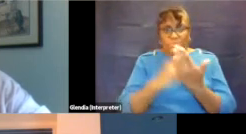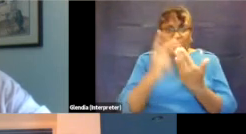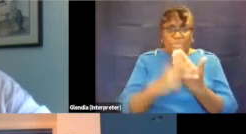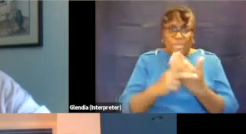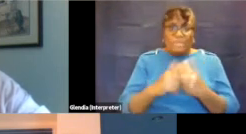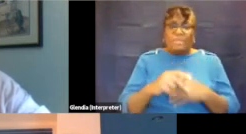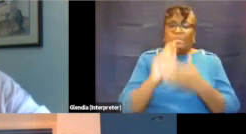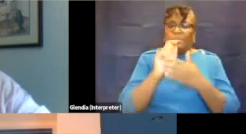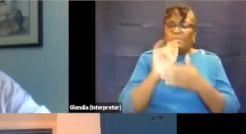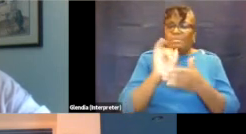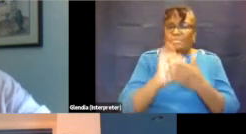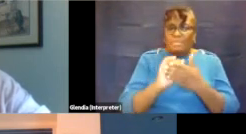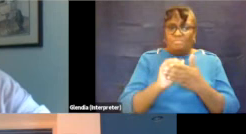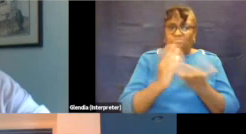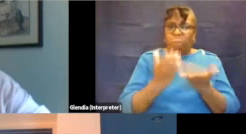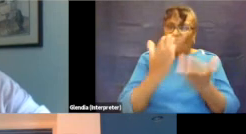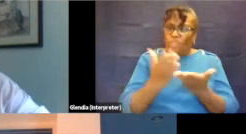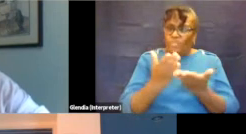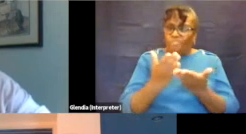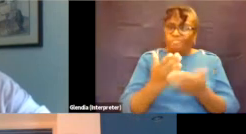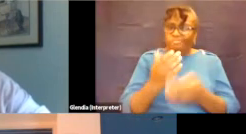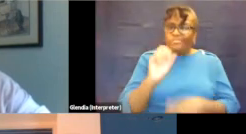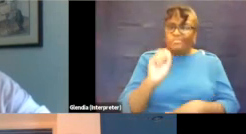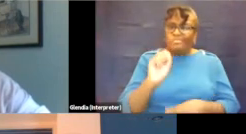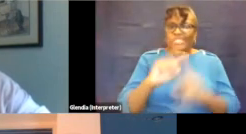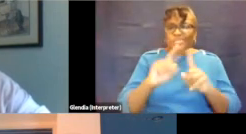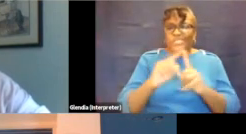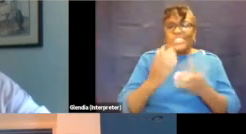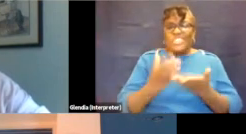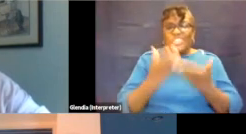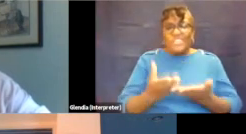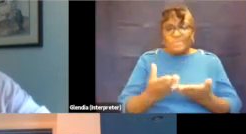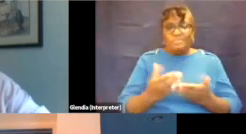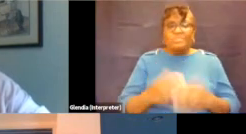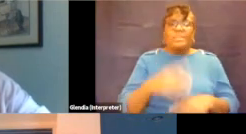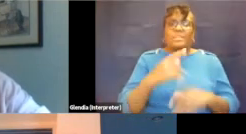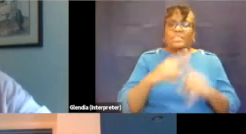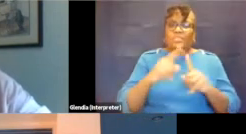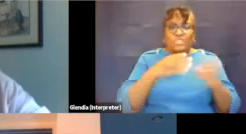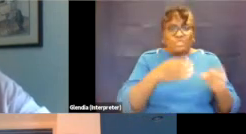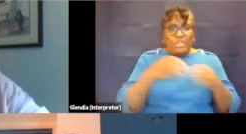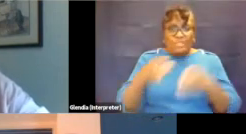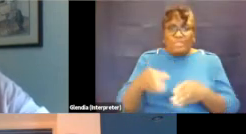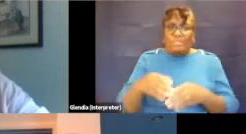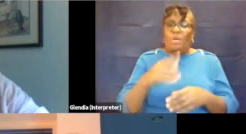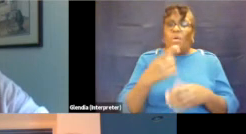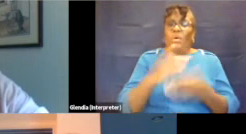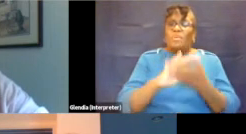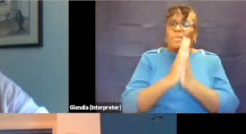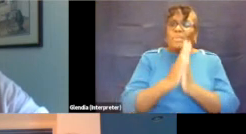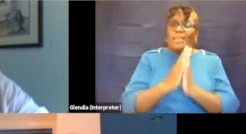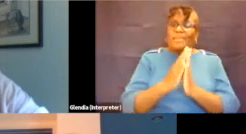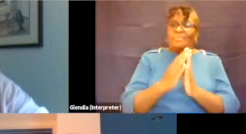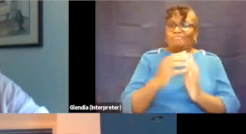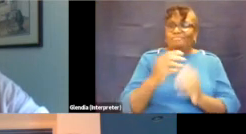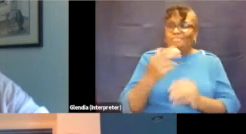suggestions or strategies or communication strategies. It might even turn into a high five for your child, like the times that they really